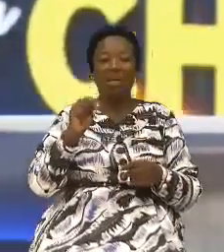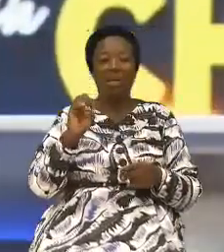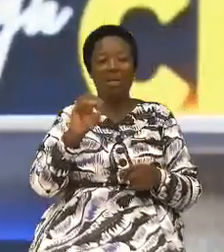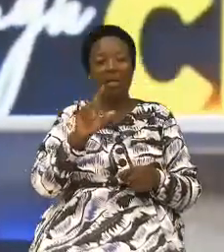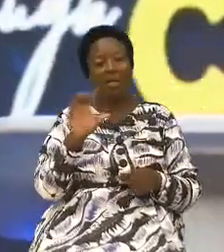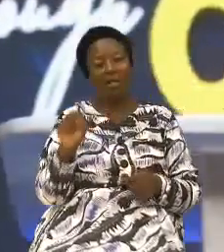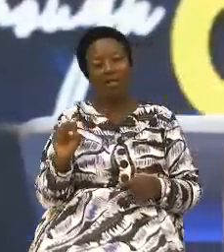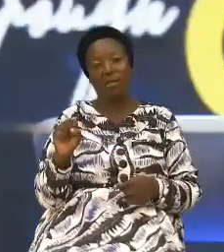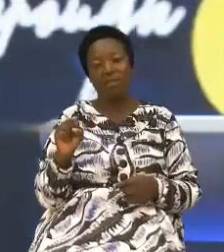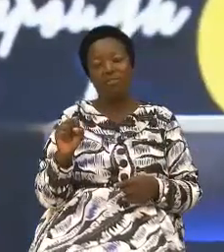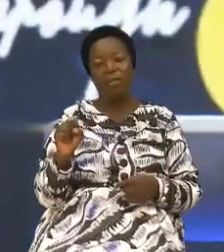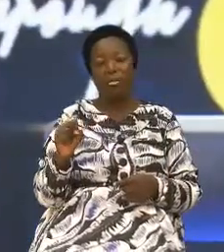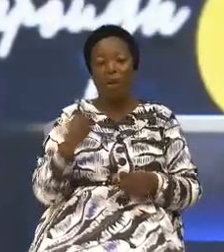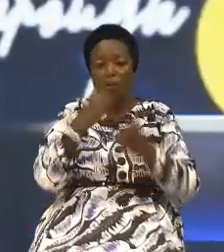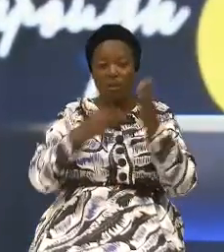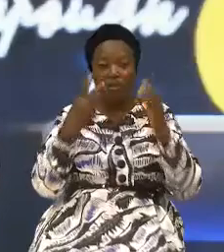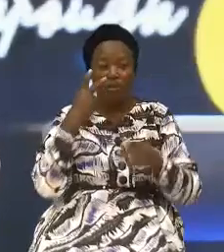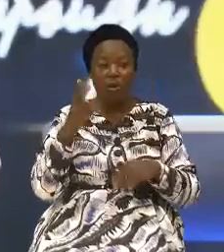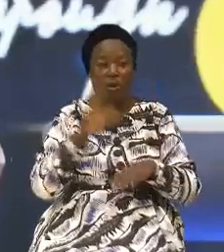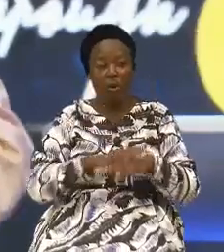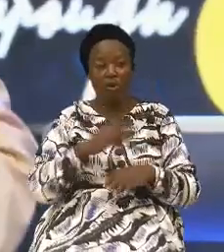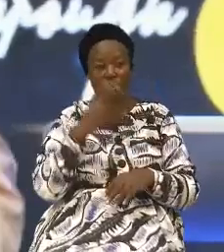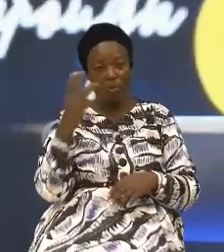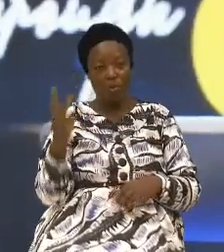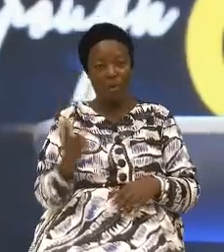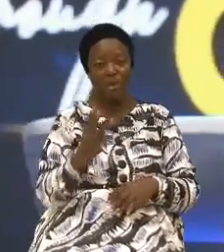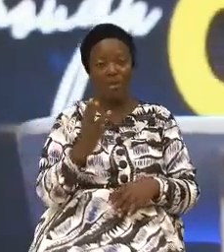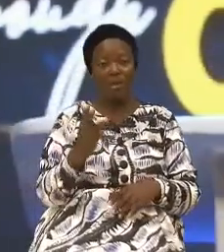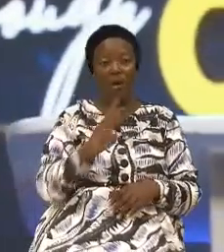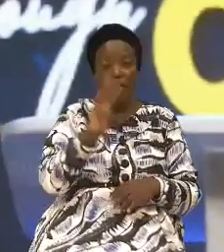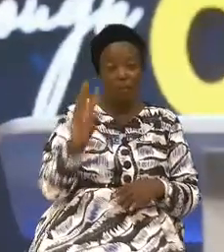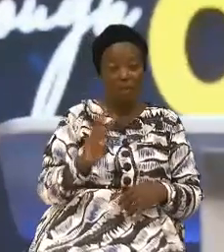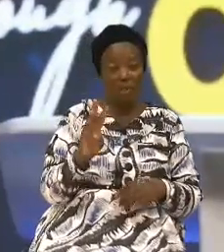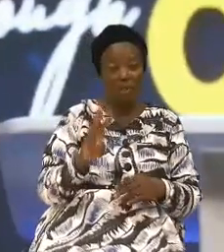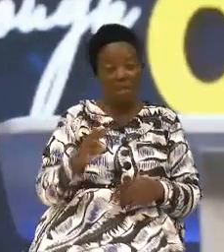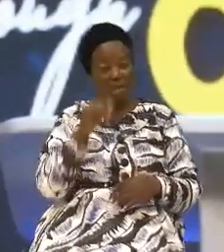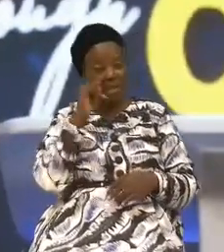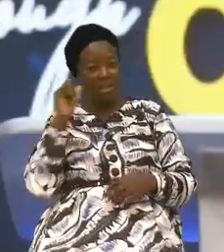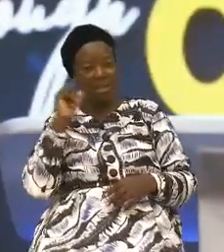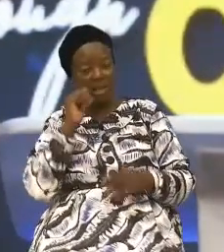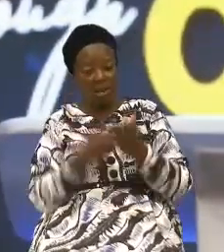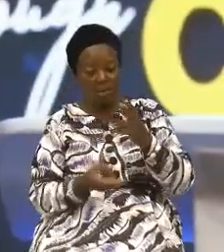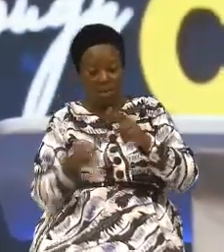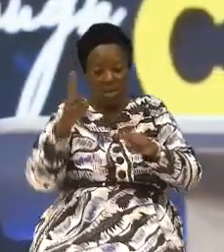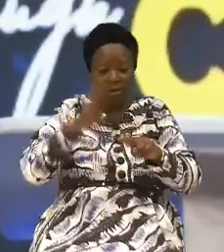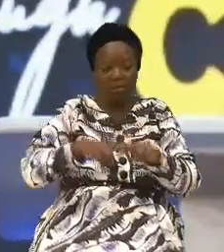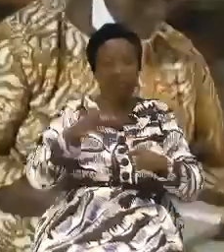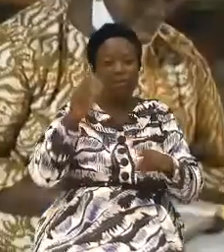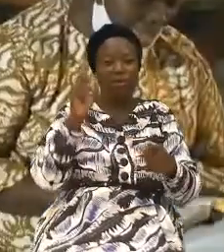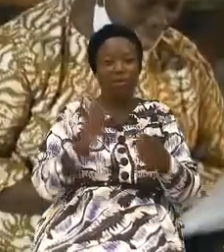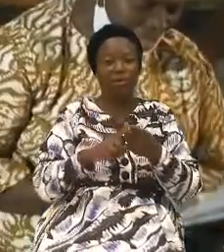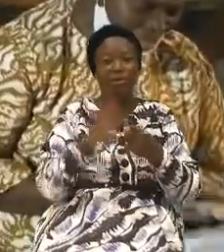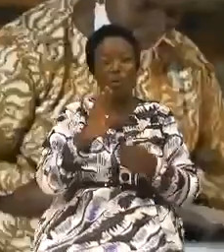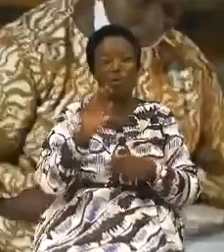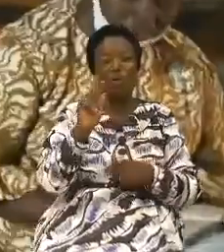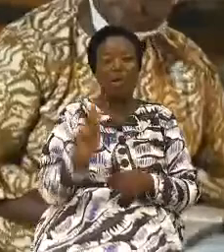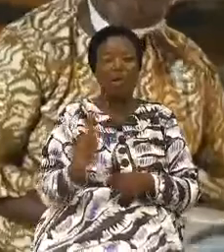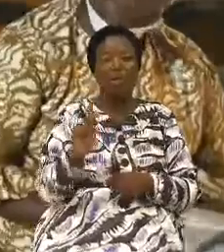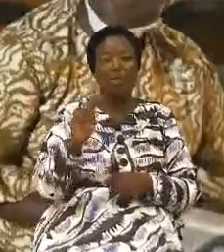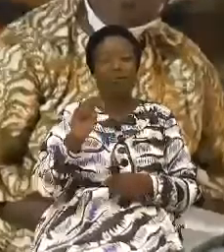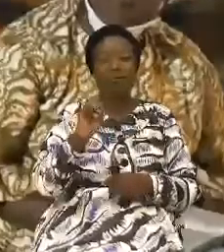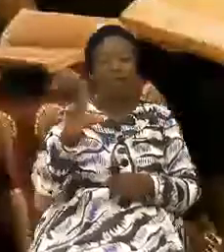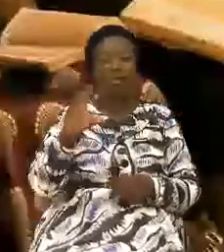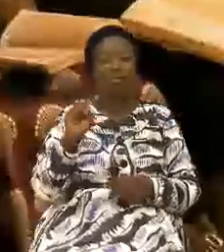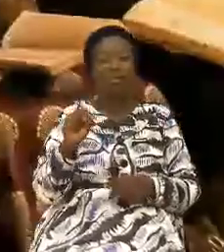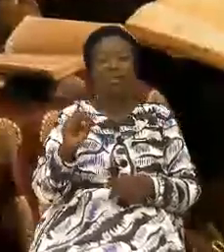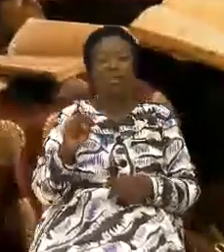Wednesday, yesterday, it increased to the knees. And today, more increase. More